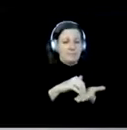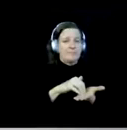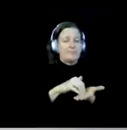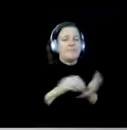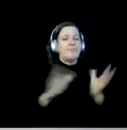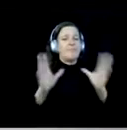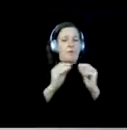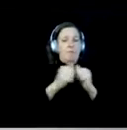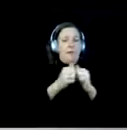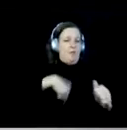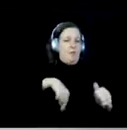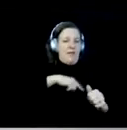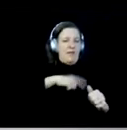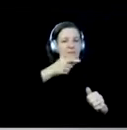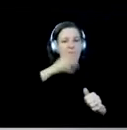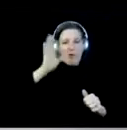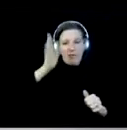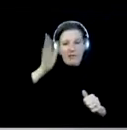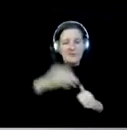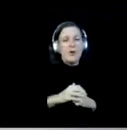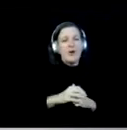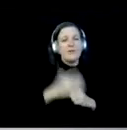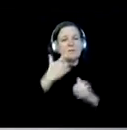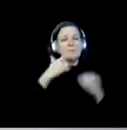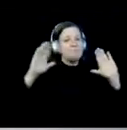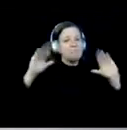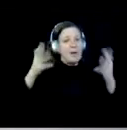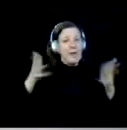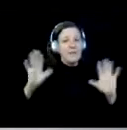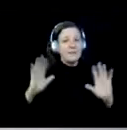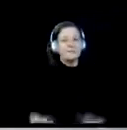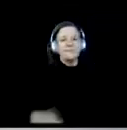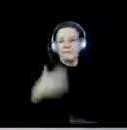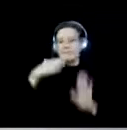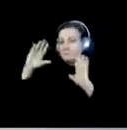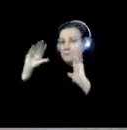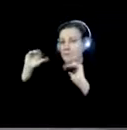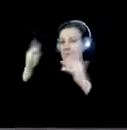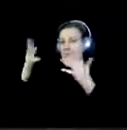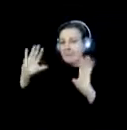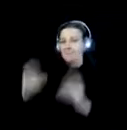talk. I'm Jamillah James. Good night. Good night.